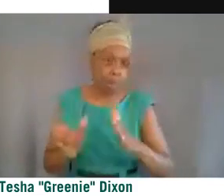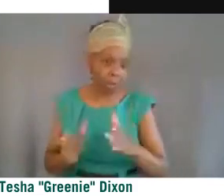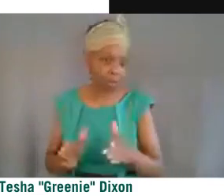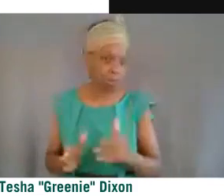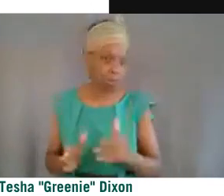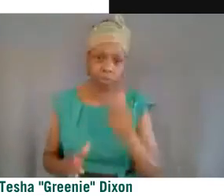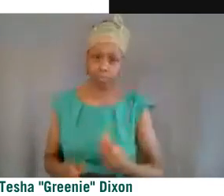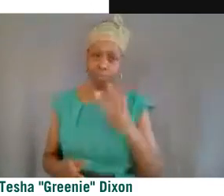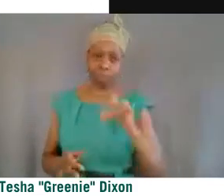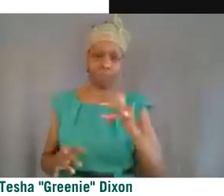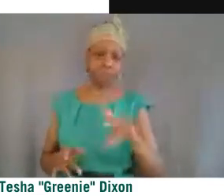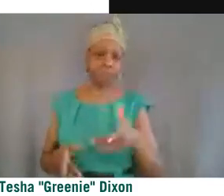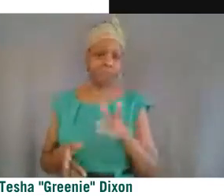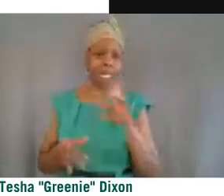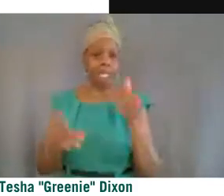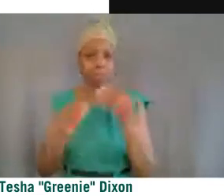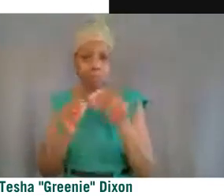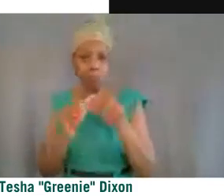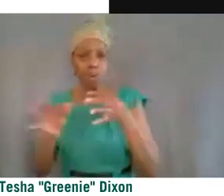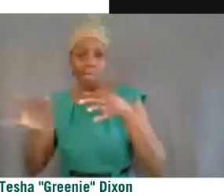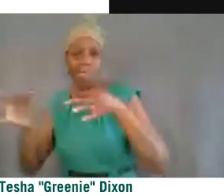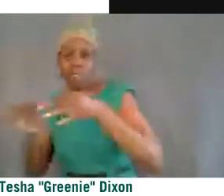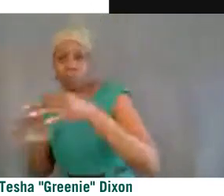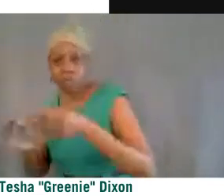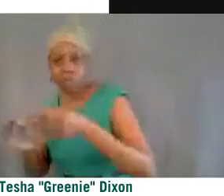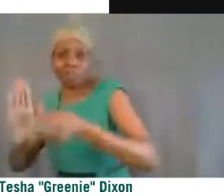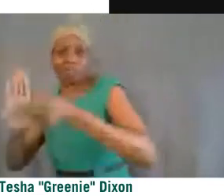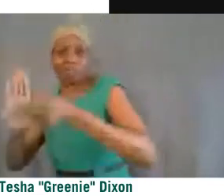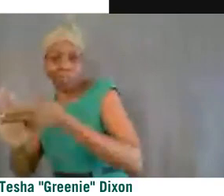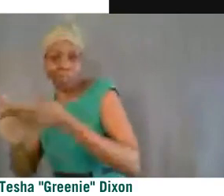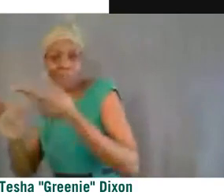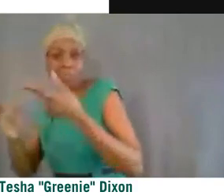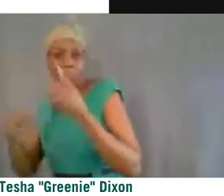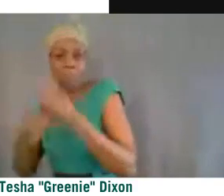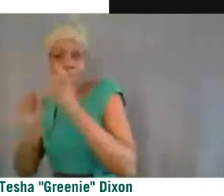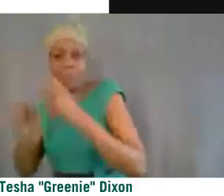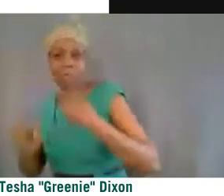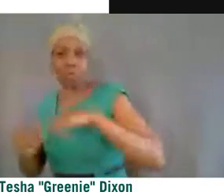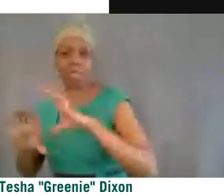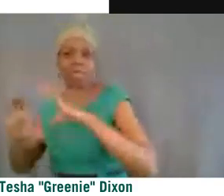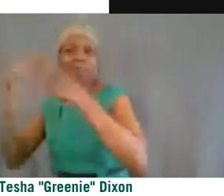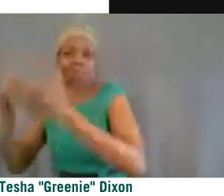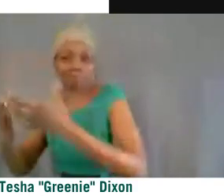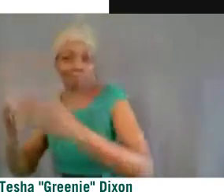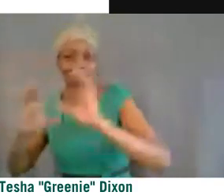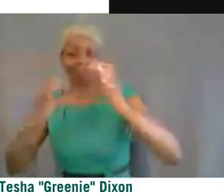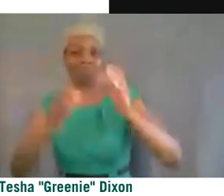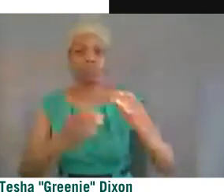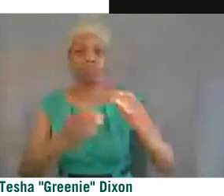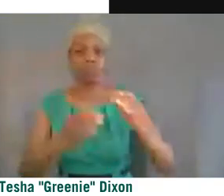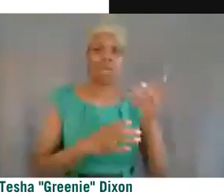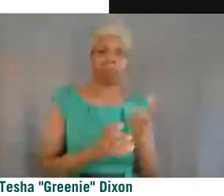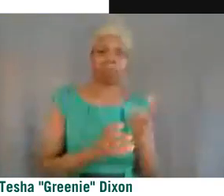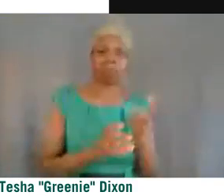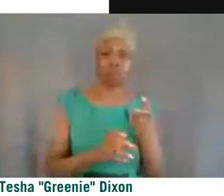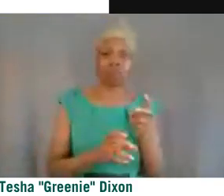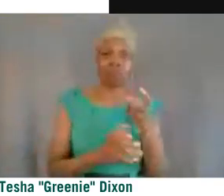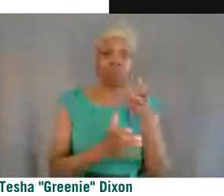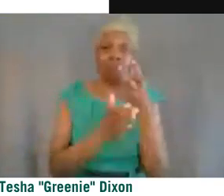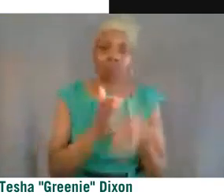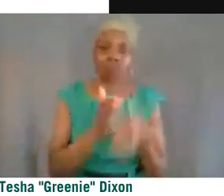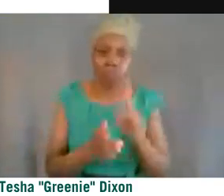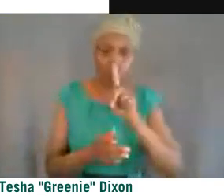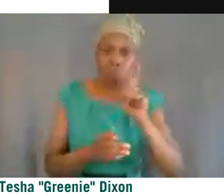is a descriptor that allows us to somewhat categorize. So getting into the question about that first category of